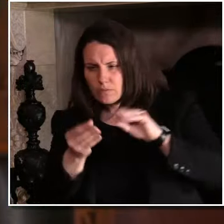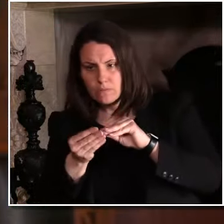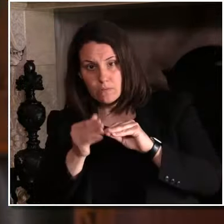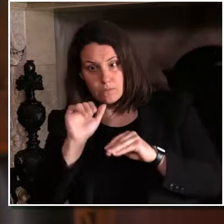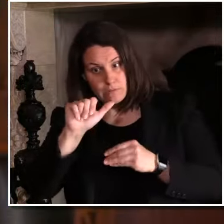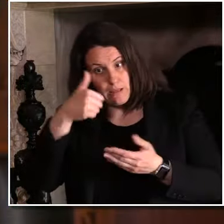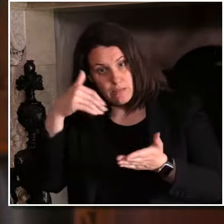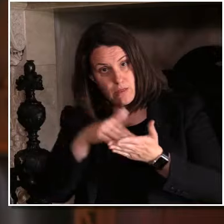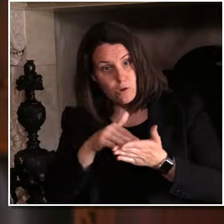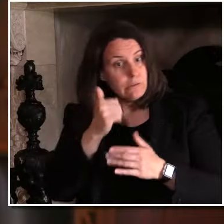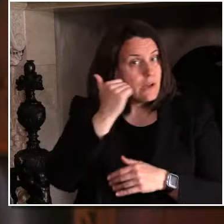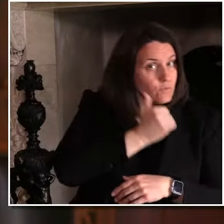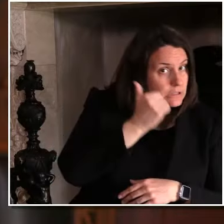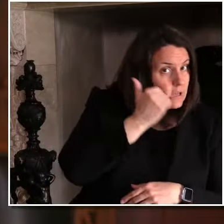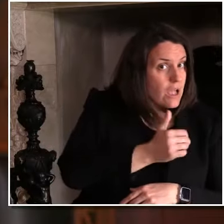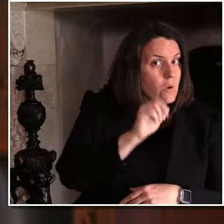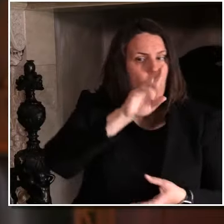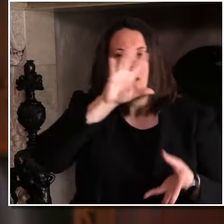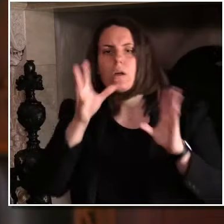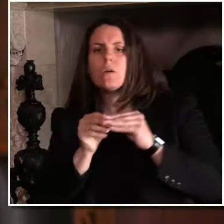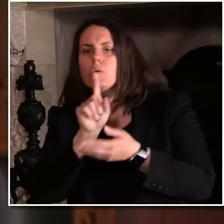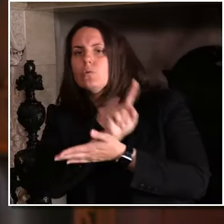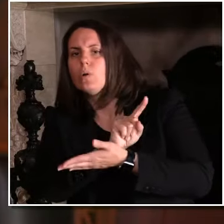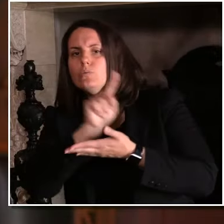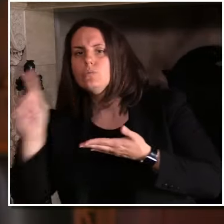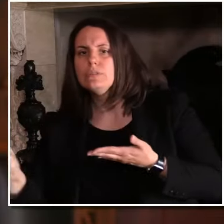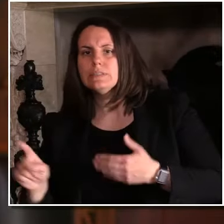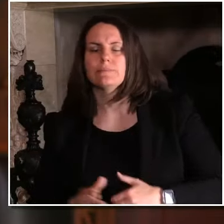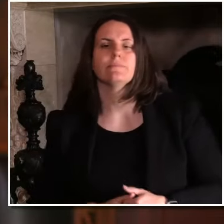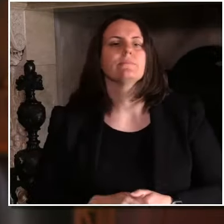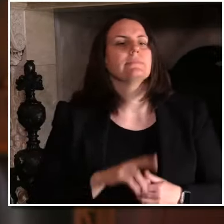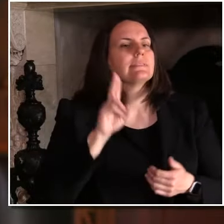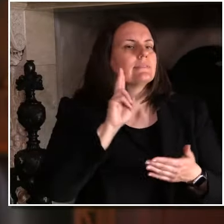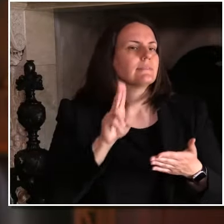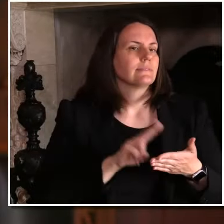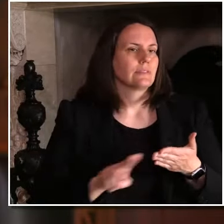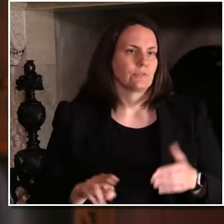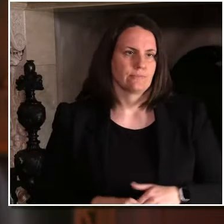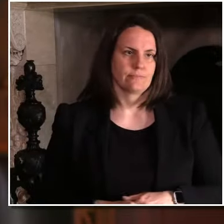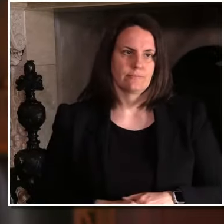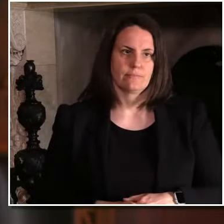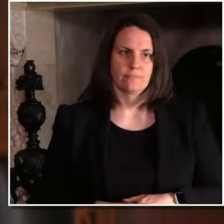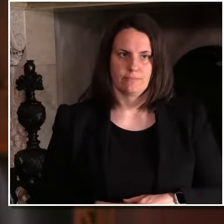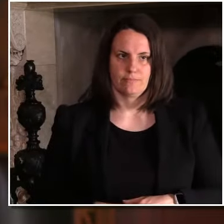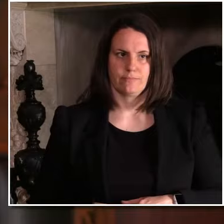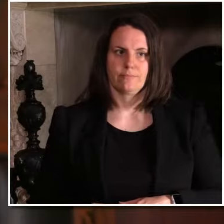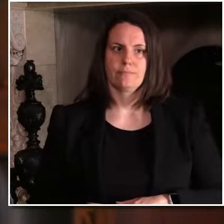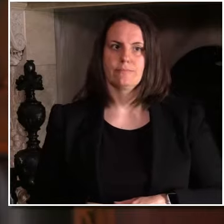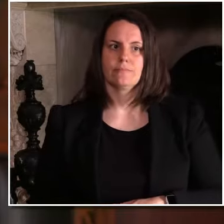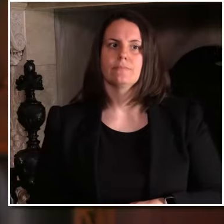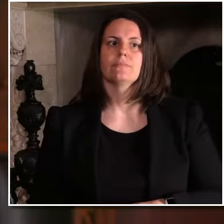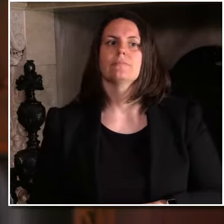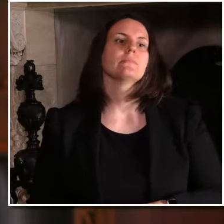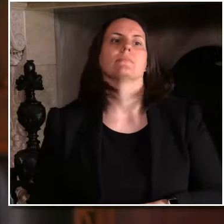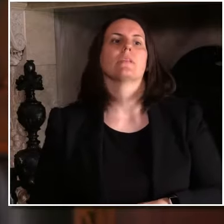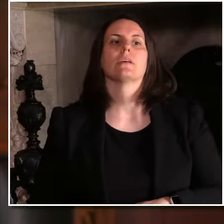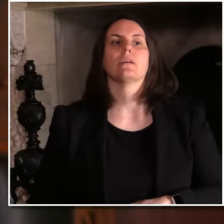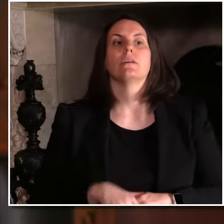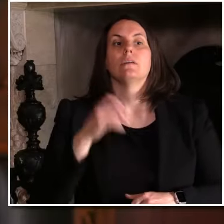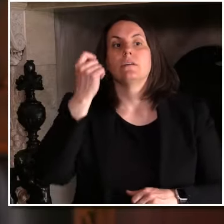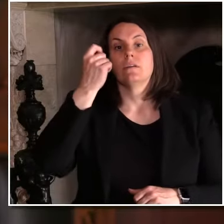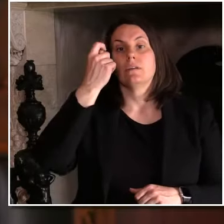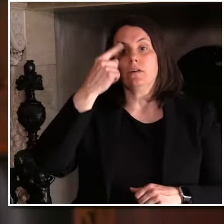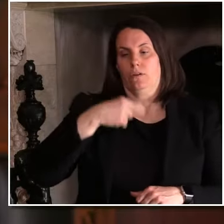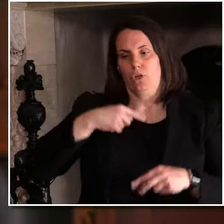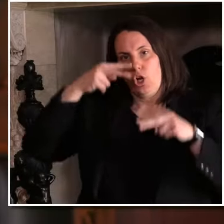So it's a great question. So we do, we track very closely with our clinical lab partners what their capacity on a daily basis is, which is